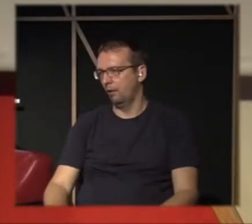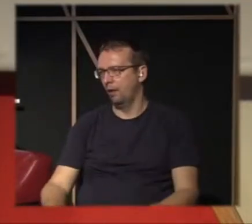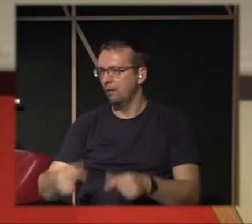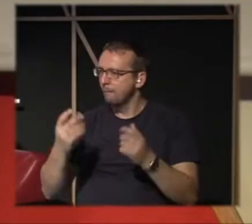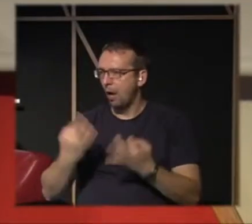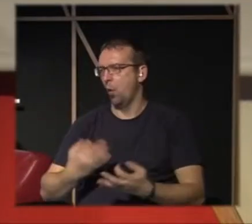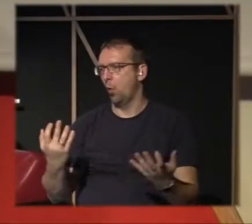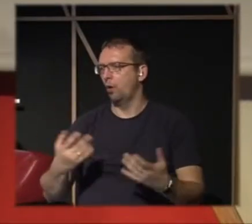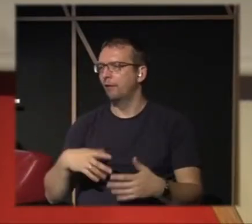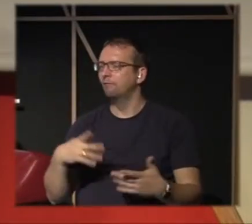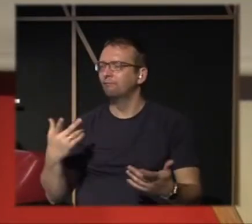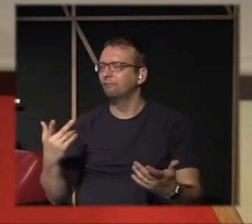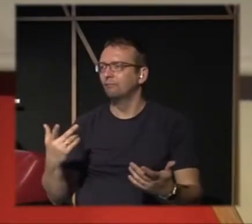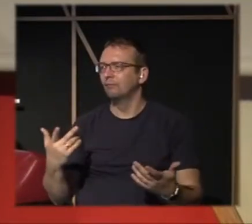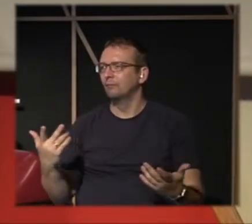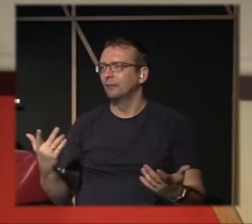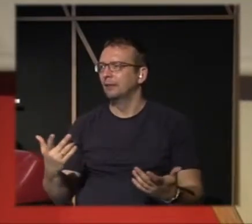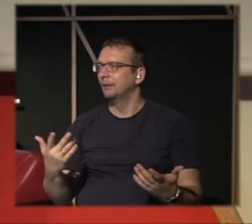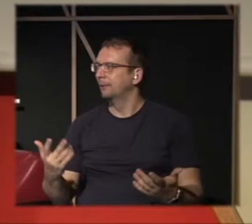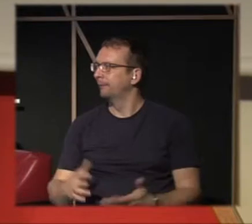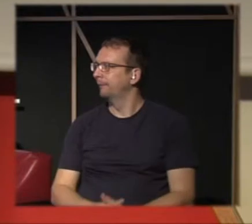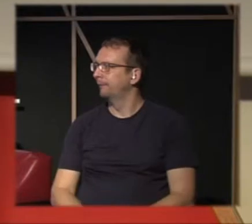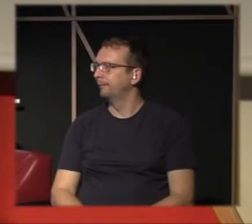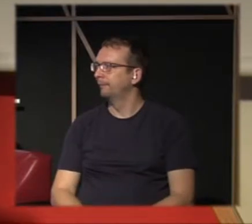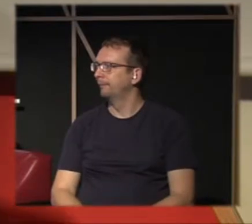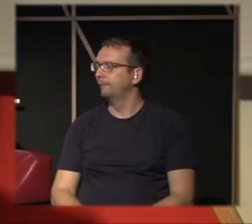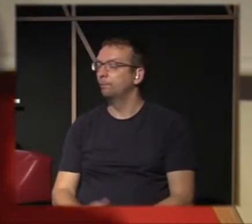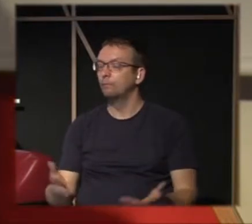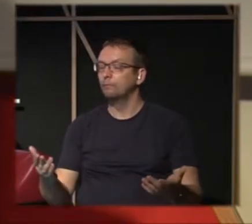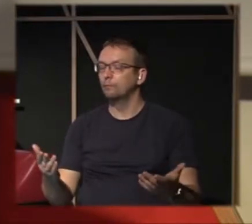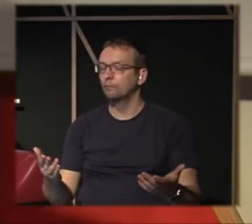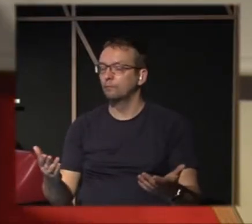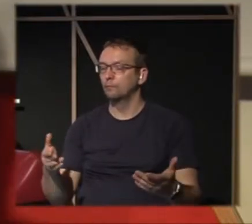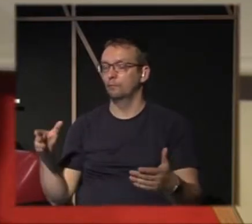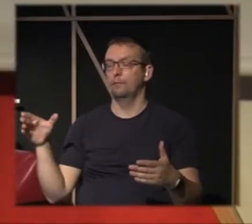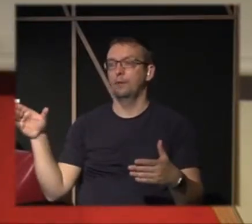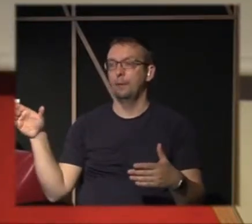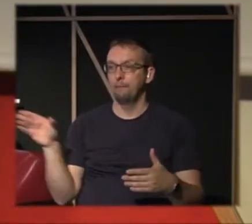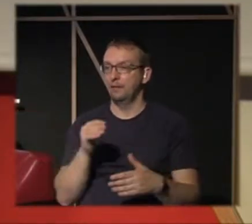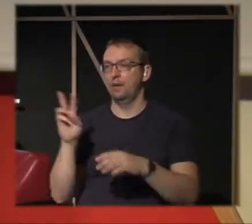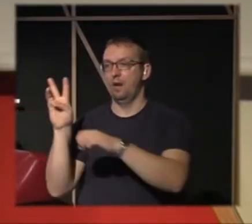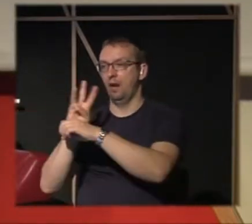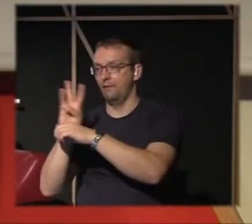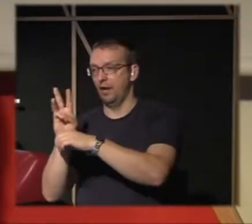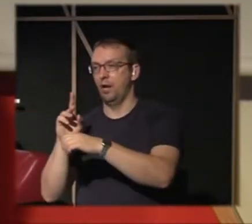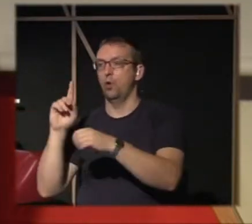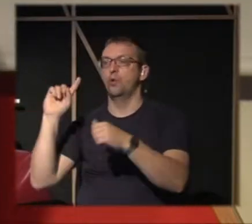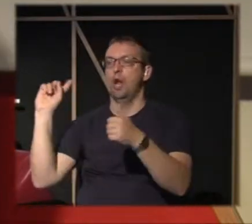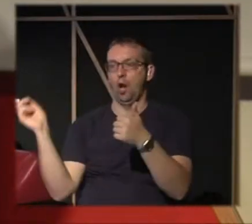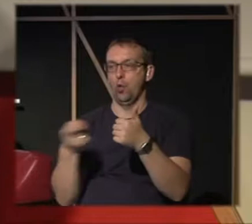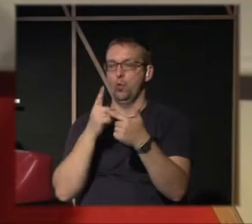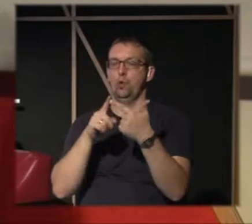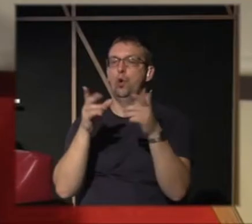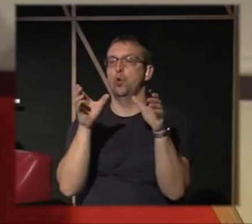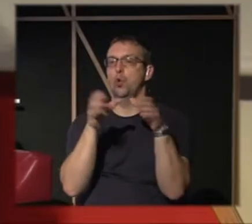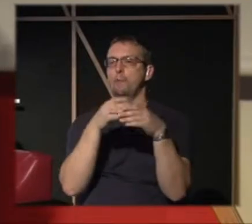with CAFE, together with Healthy Stadia, and together with colorblind awareness, in order to see where we